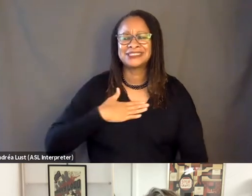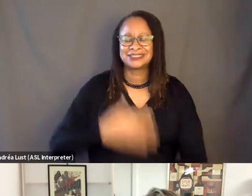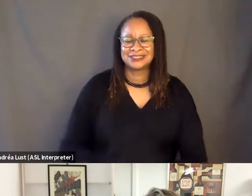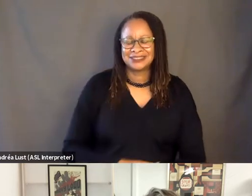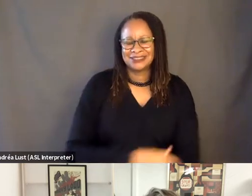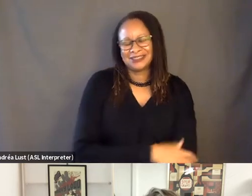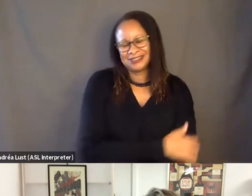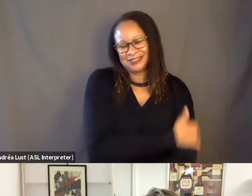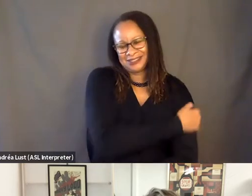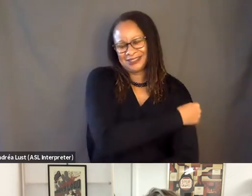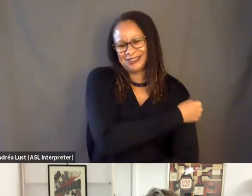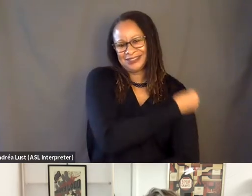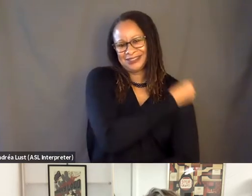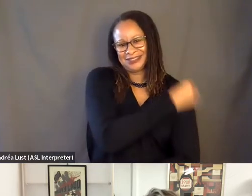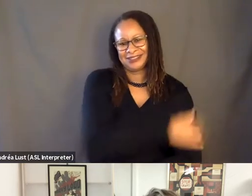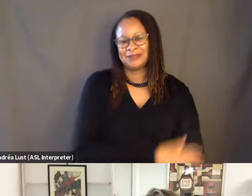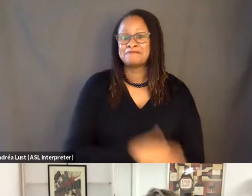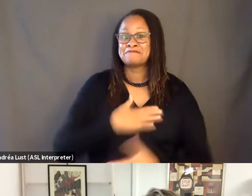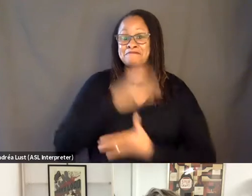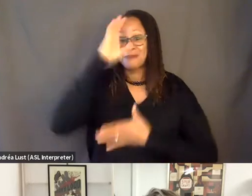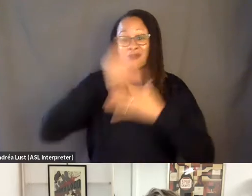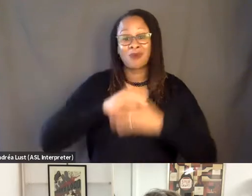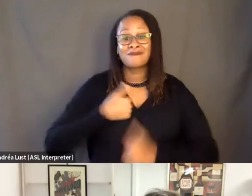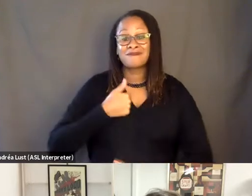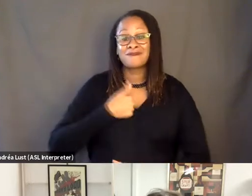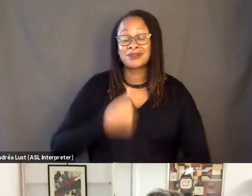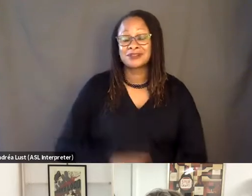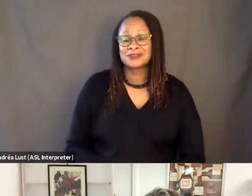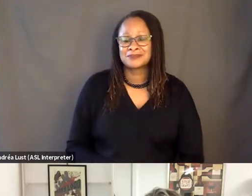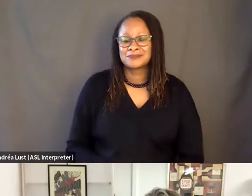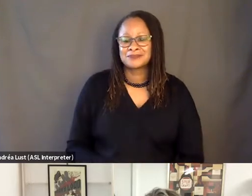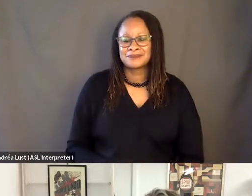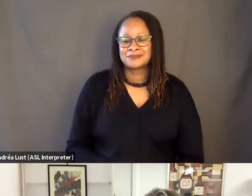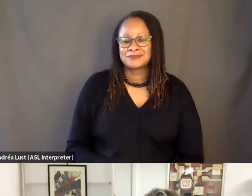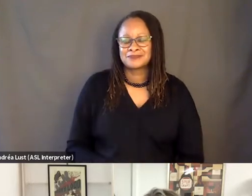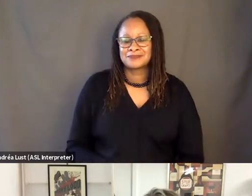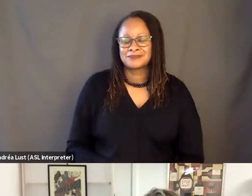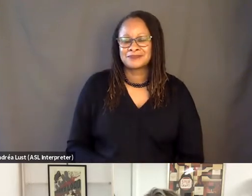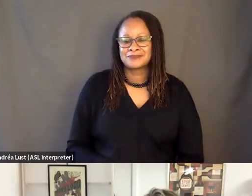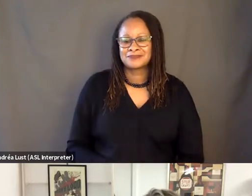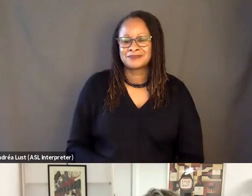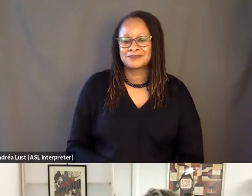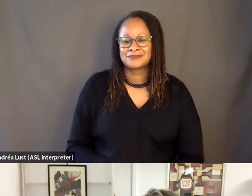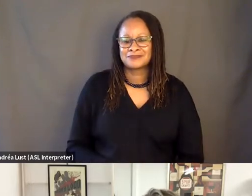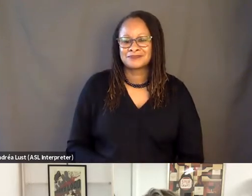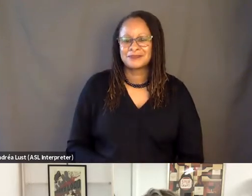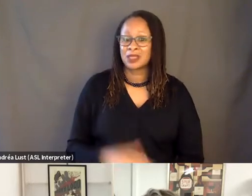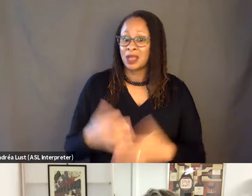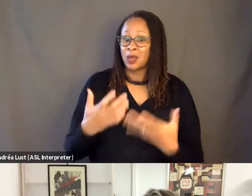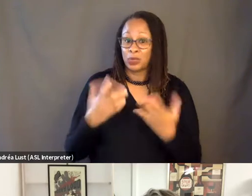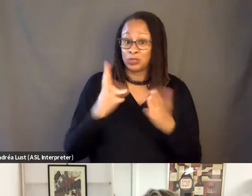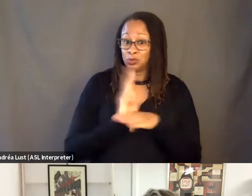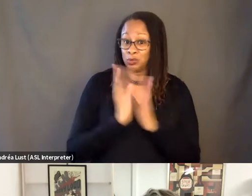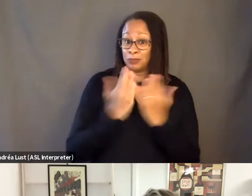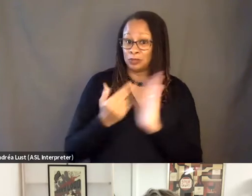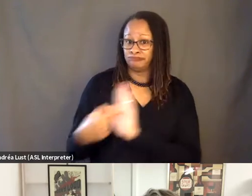Well, my wife and I translated the book initially just for the people who work with our son, because